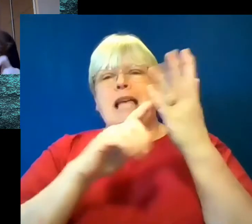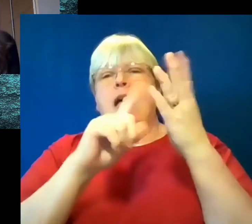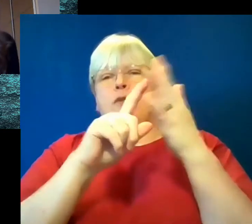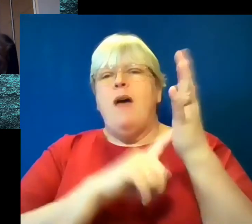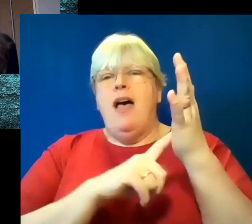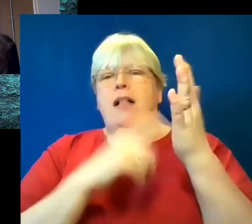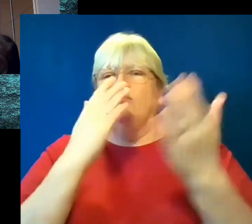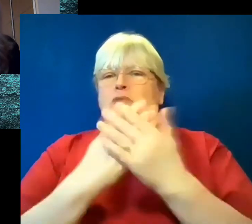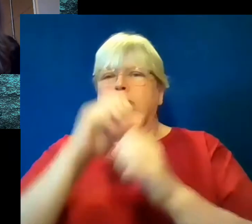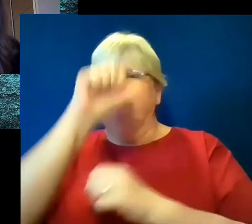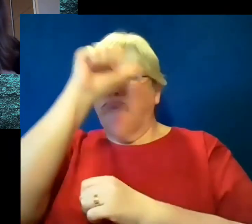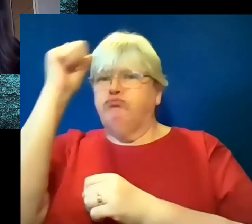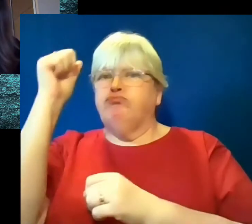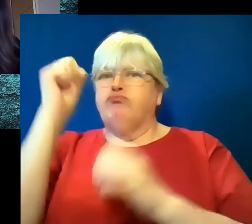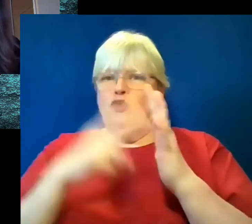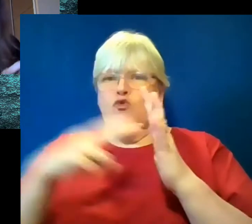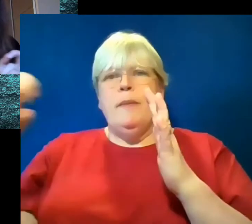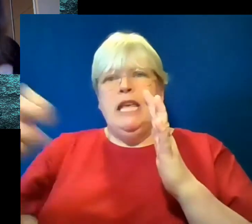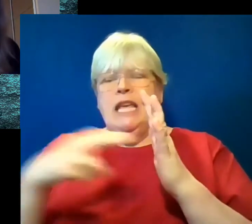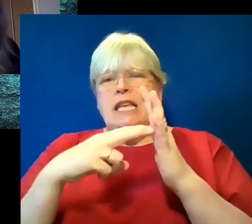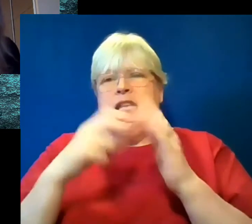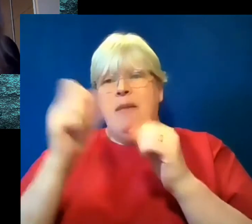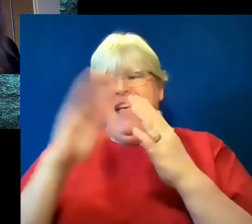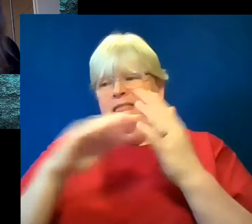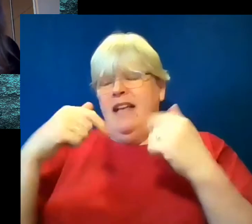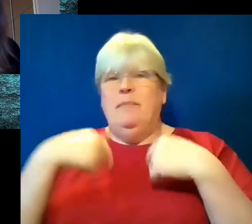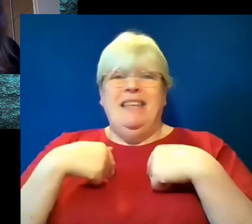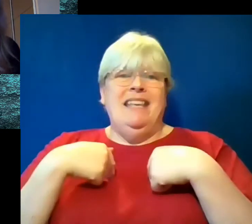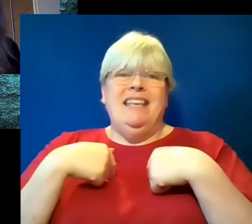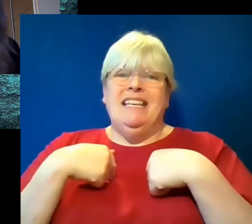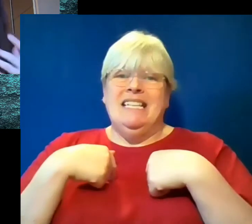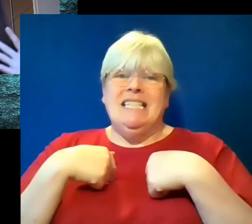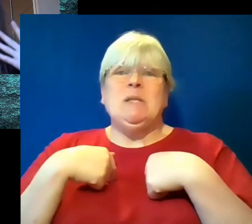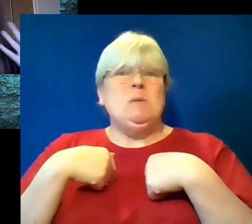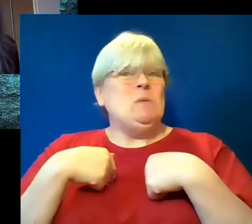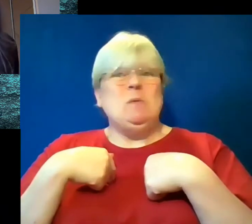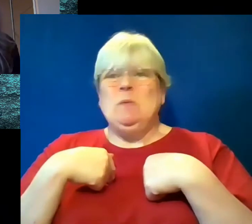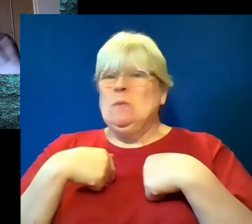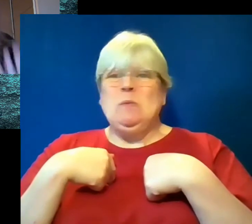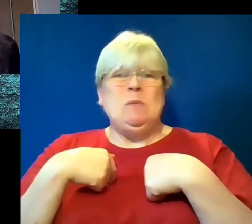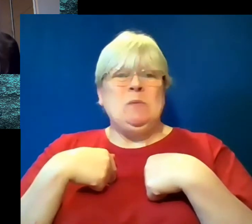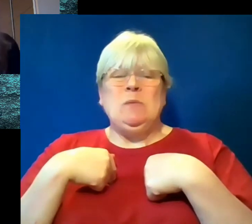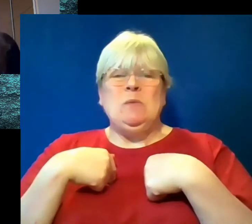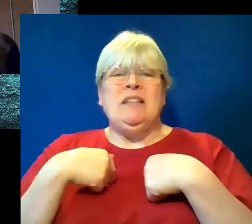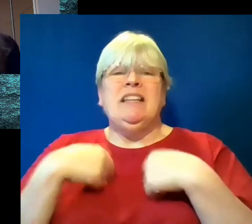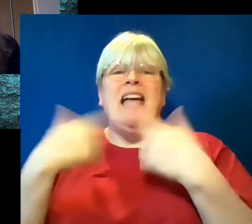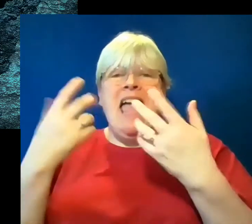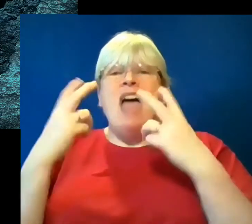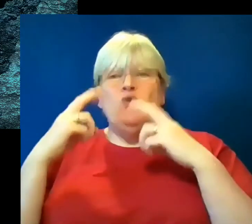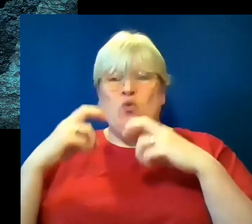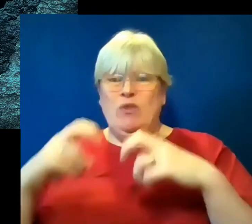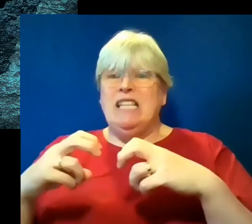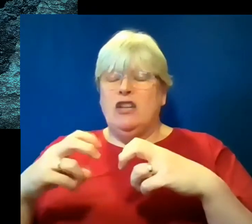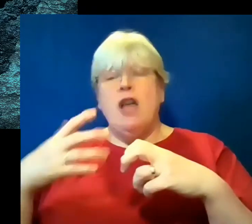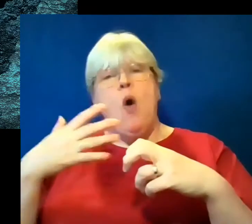is a much better trapeze artist than I am, because you're allowed to do that when you're a writer. So as research, I thought I would go